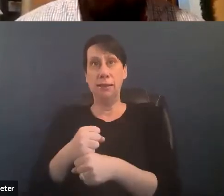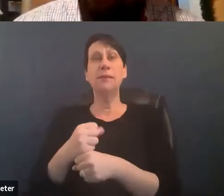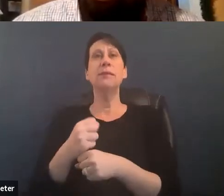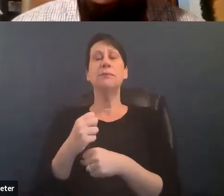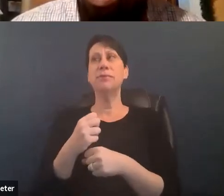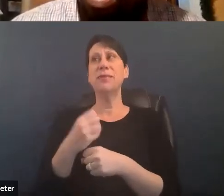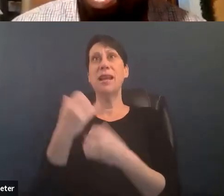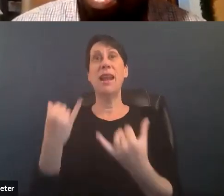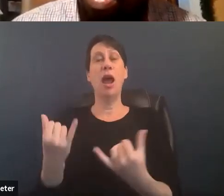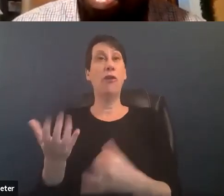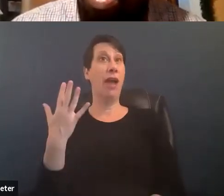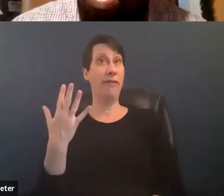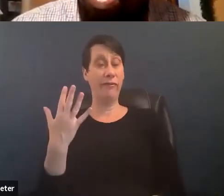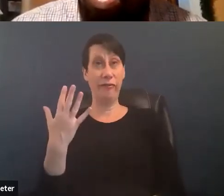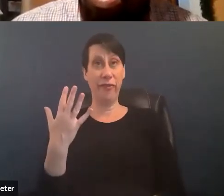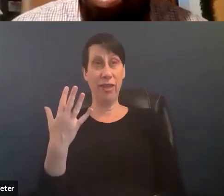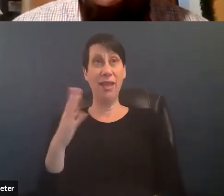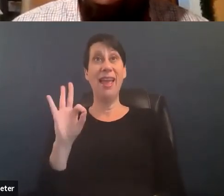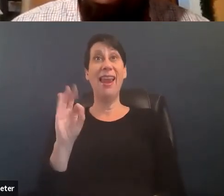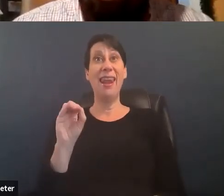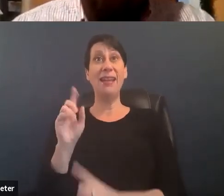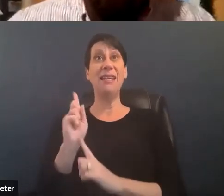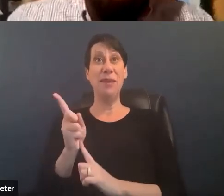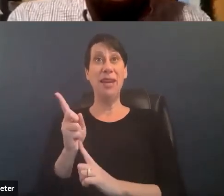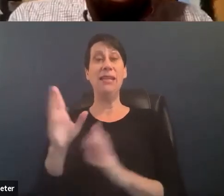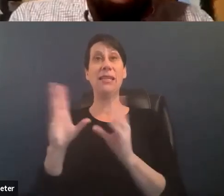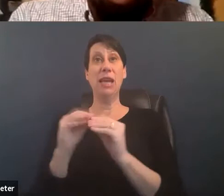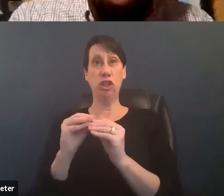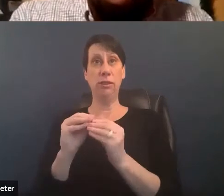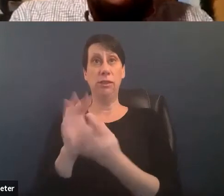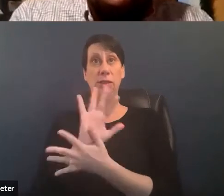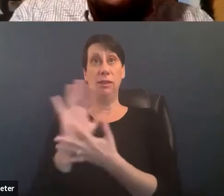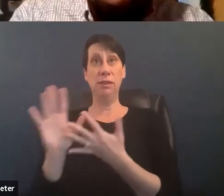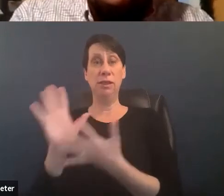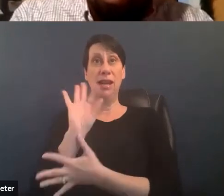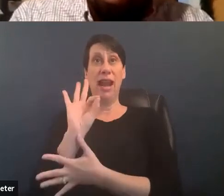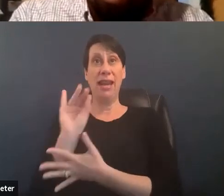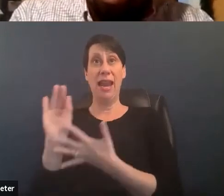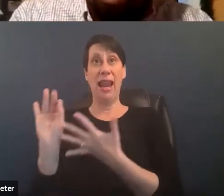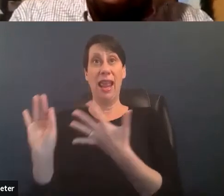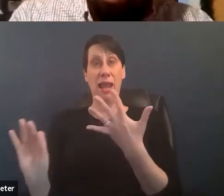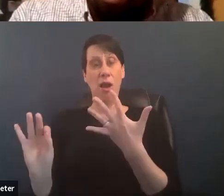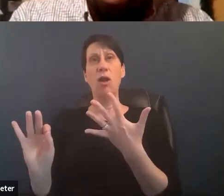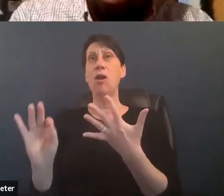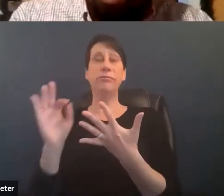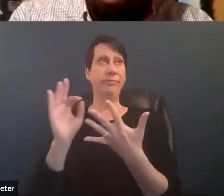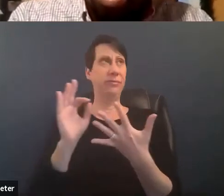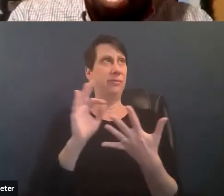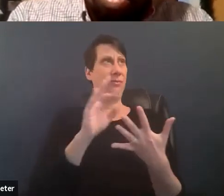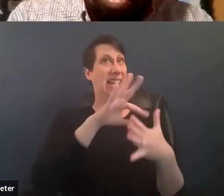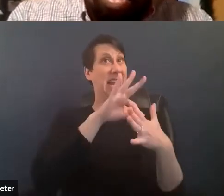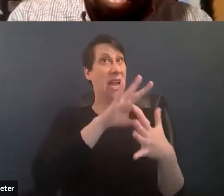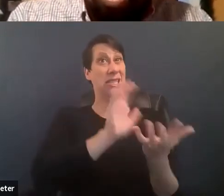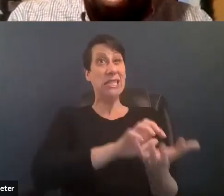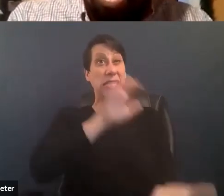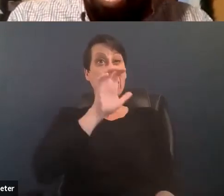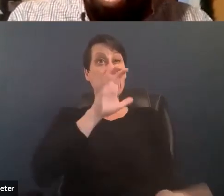to 5 90-minute sessions, which is really hard to fit all of that content into 5 90-minute